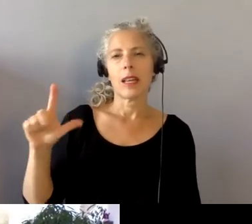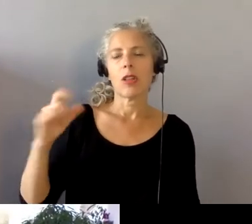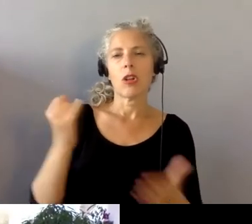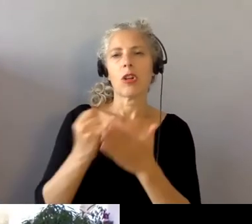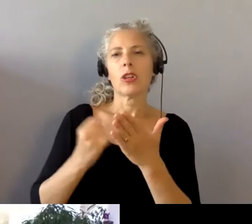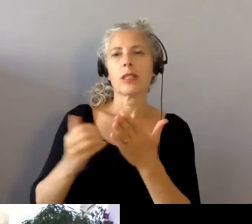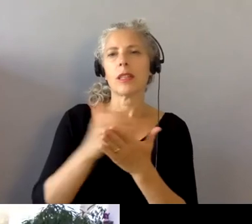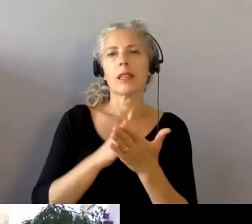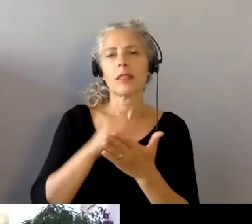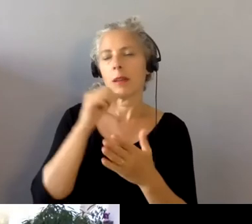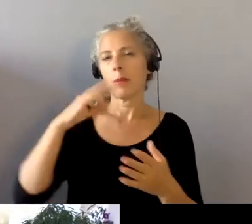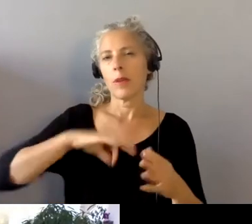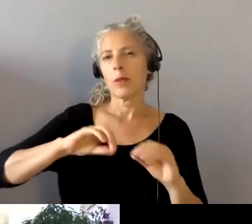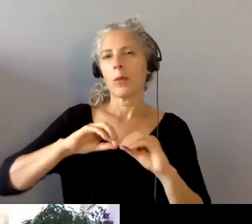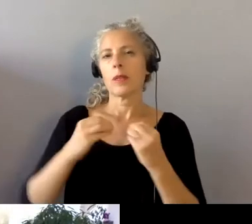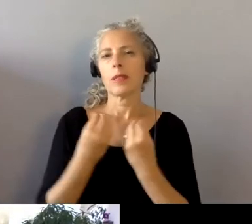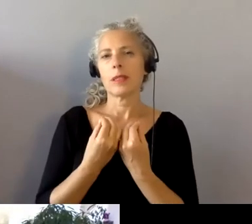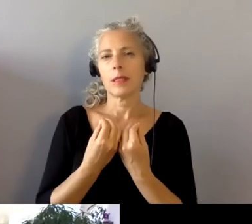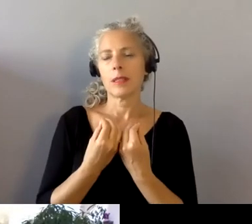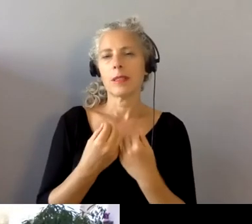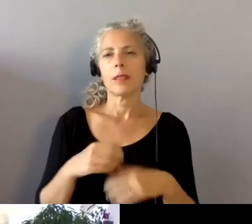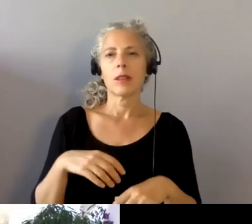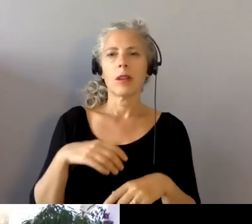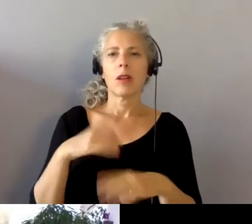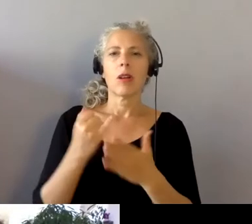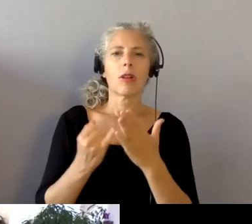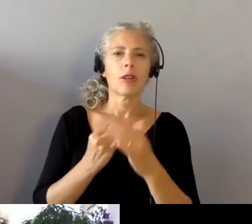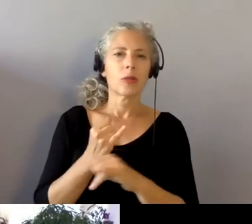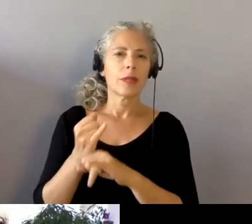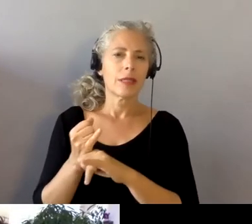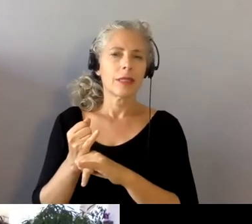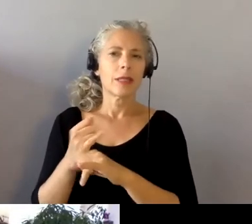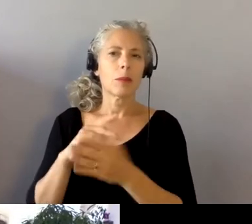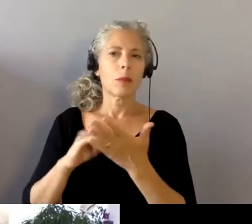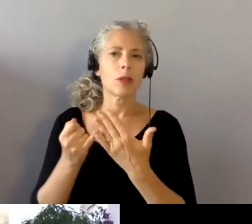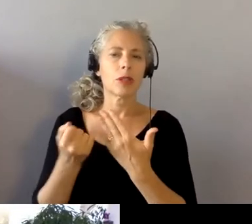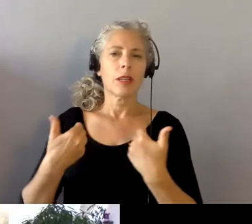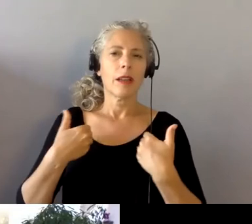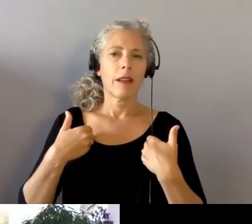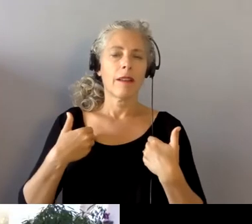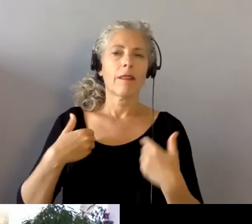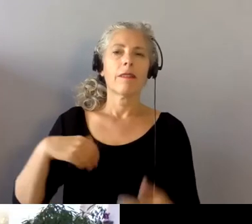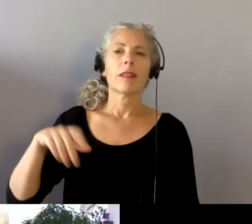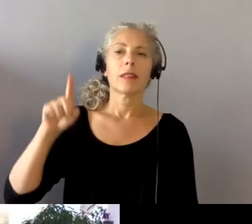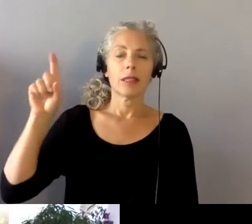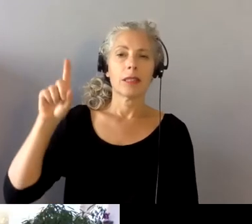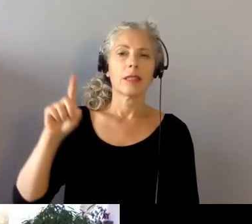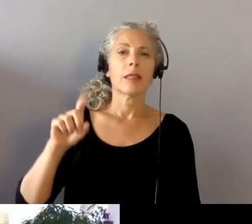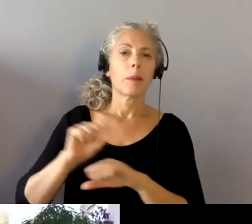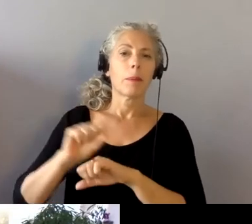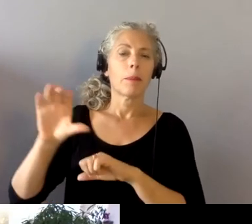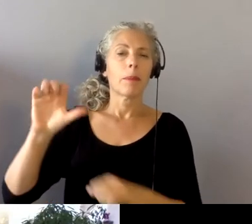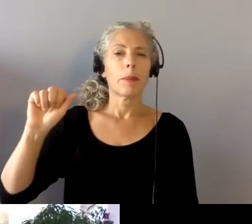nonprofit organization, artist residency project that we have up in the Catskills, me, Paul Pfeiffer, and Lawrence Chua, among